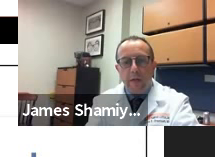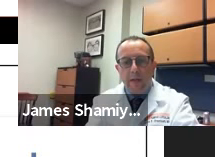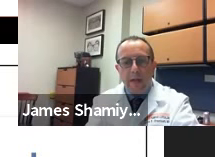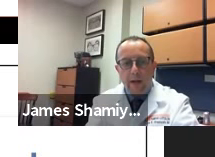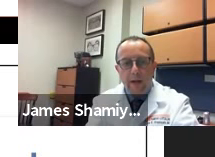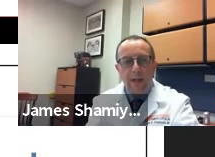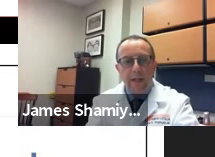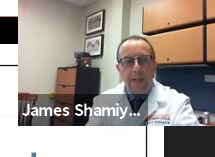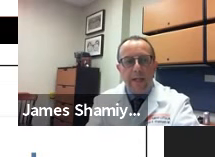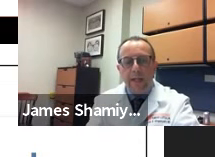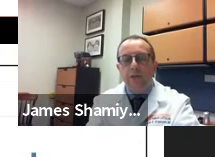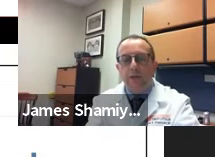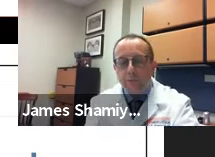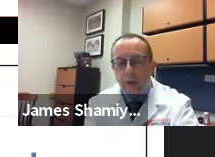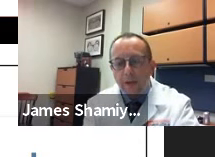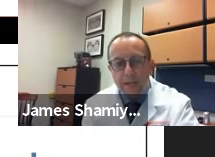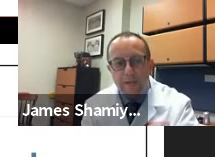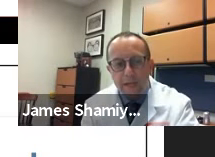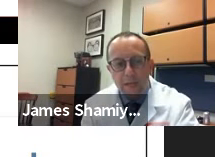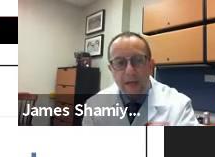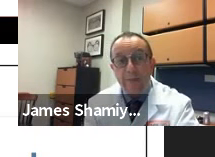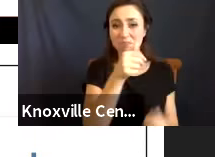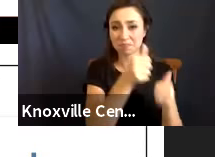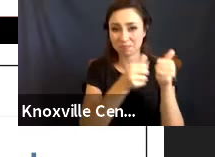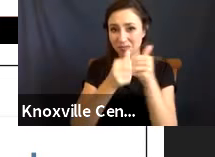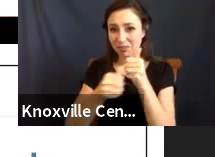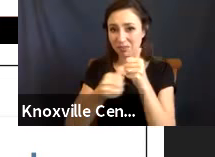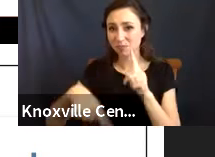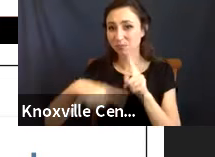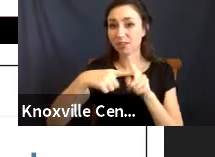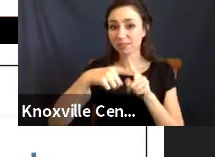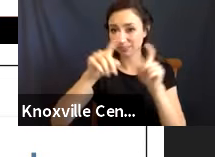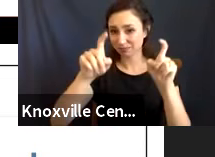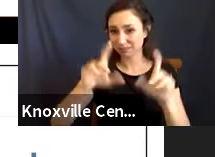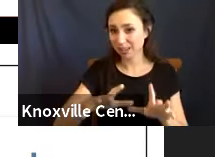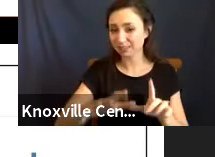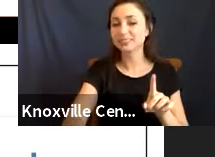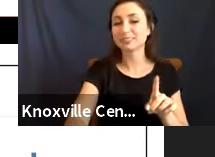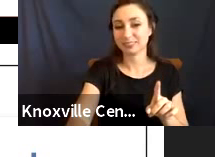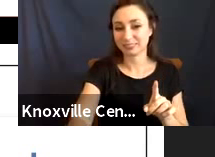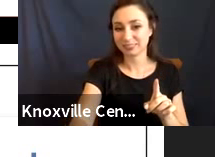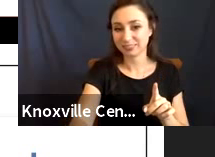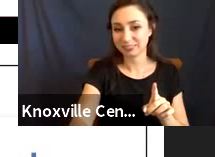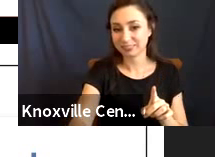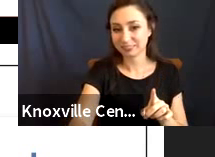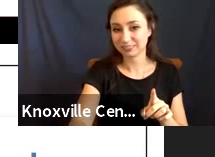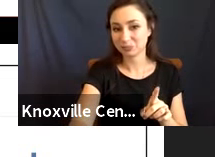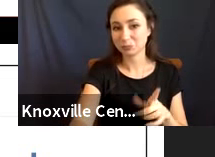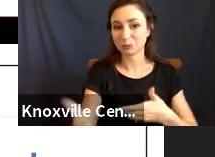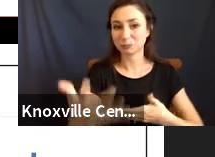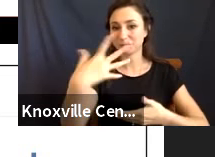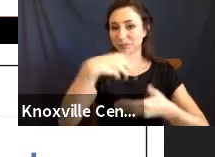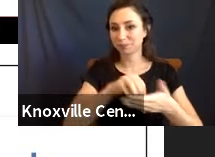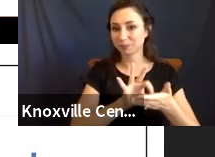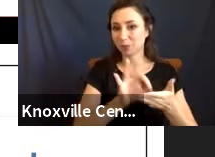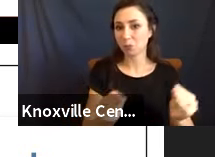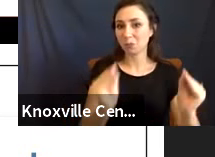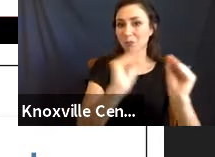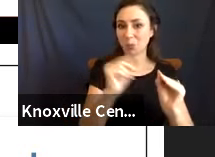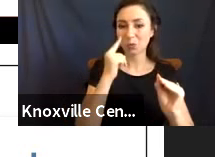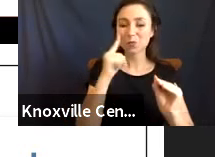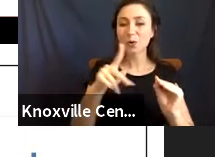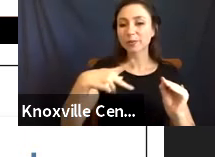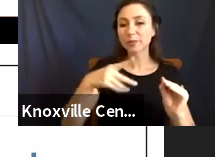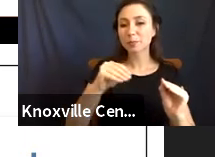to inherently, each positive test you have is going to count more in your positivity rate. So to have a low